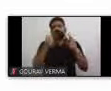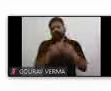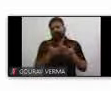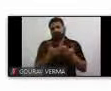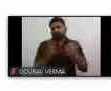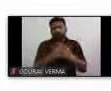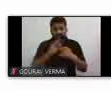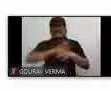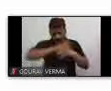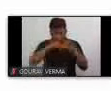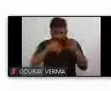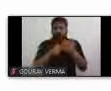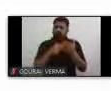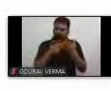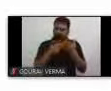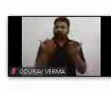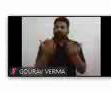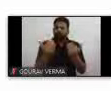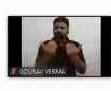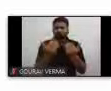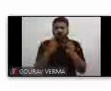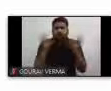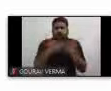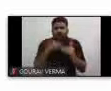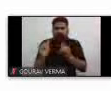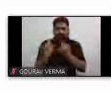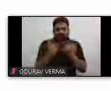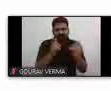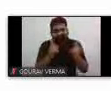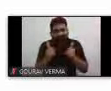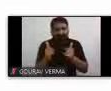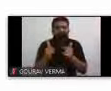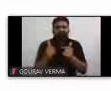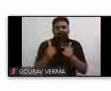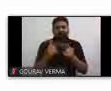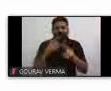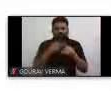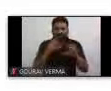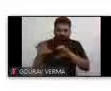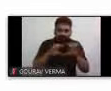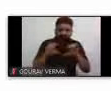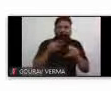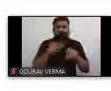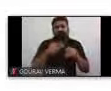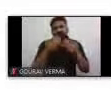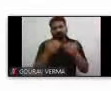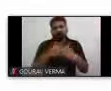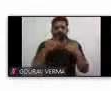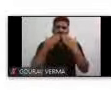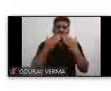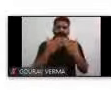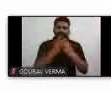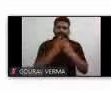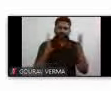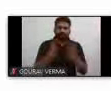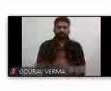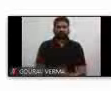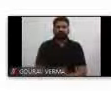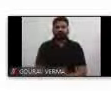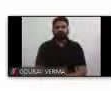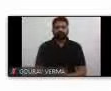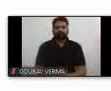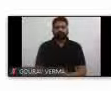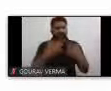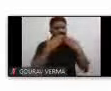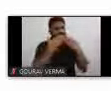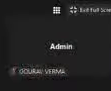will be possible only through play and activity. Thank you very much. Thank you,